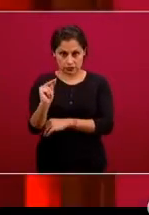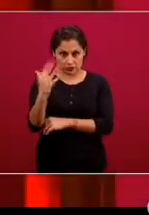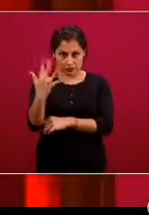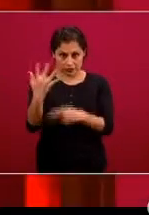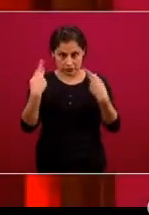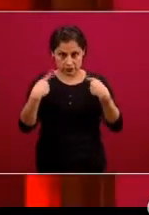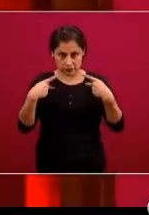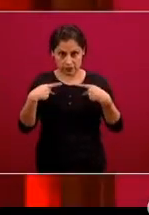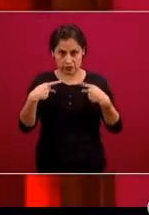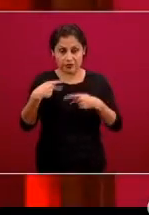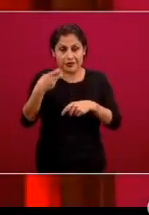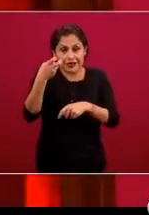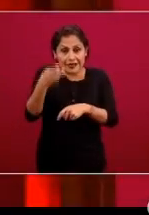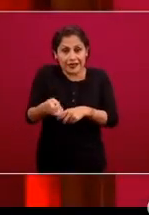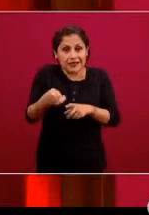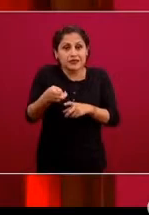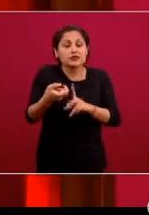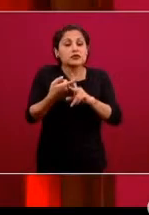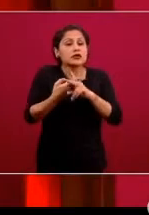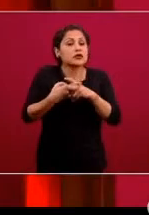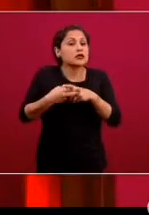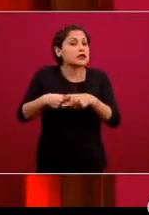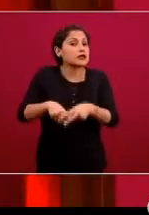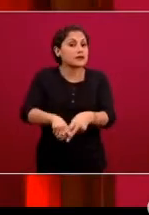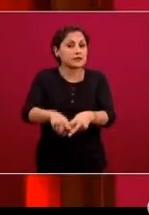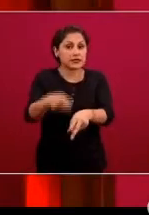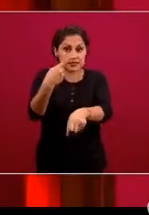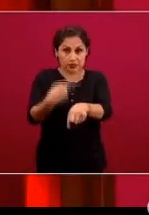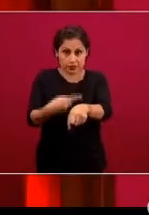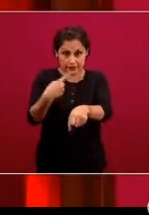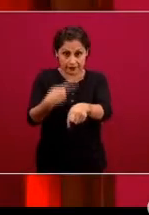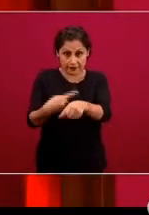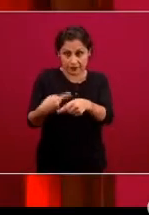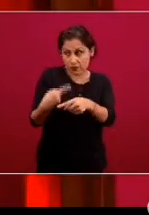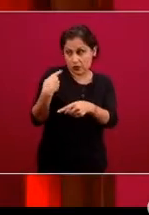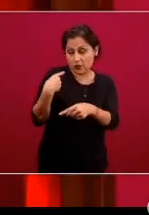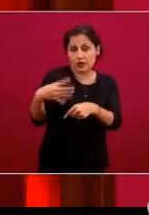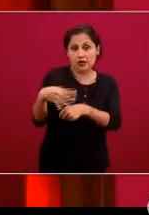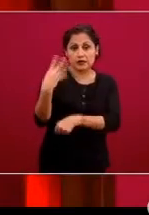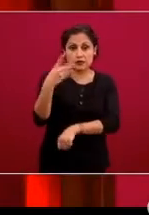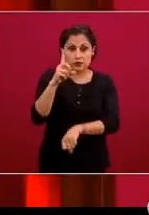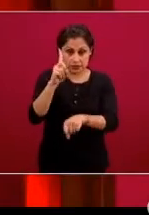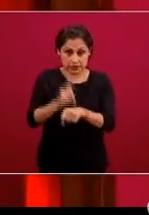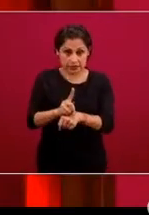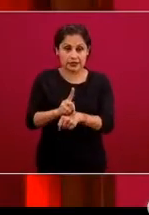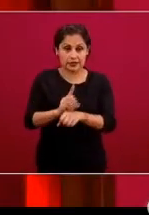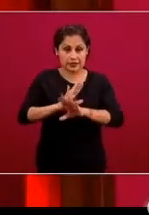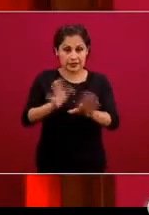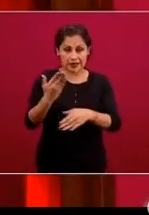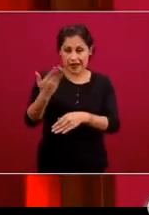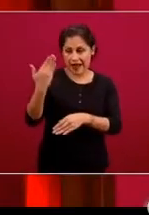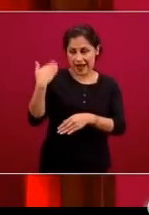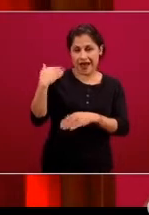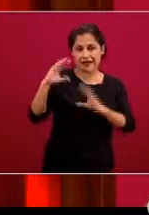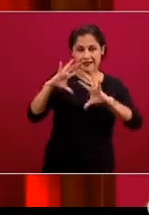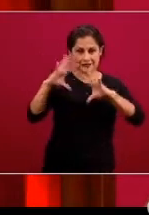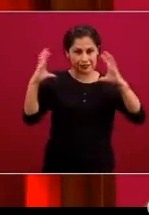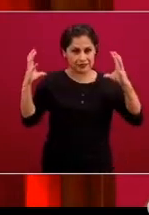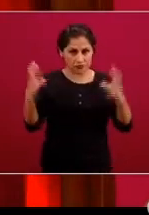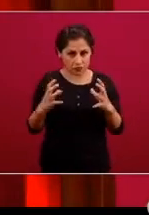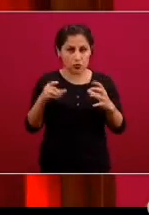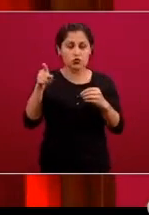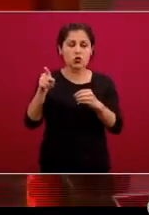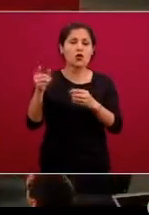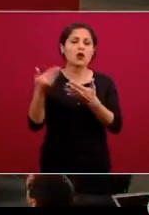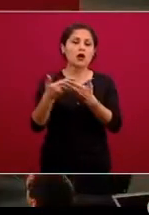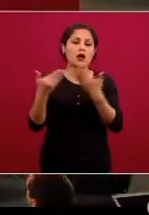said, that were showing evidence, they're showing symptoms in the last 2 weeks.